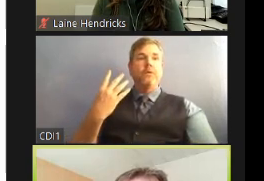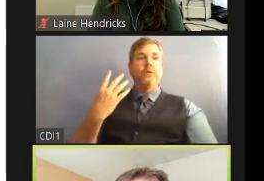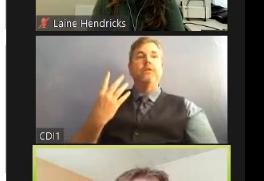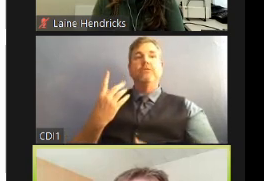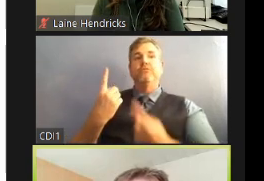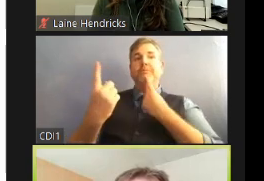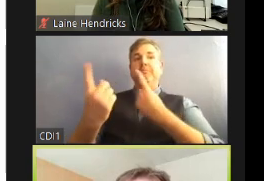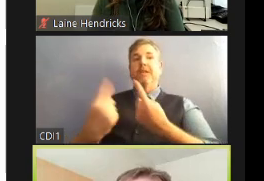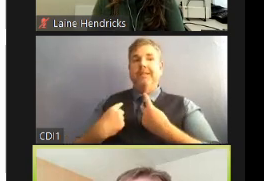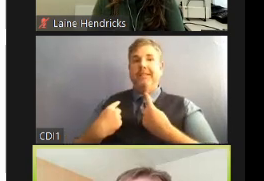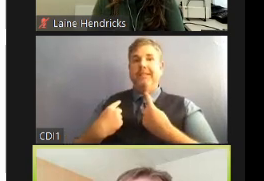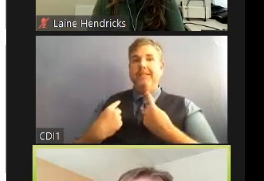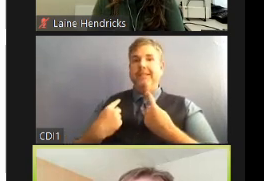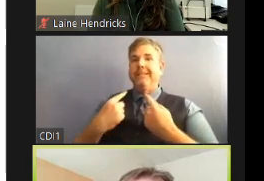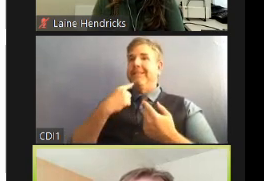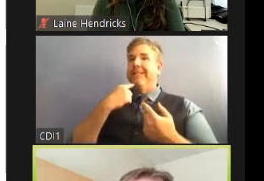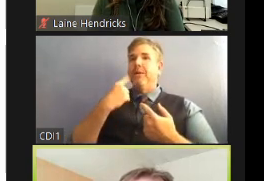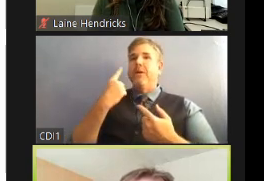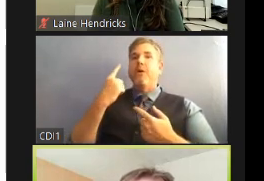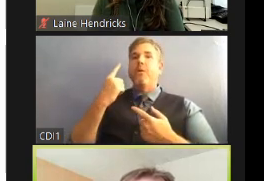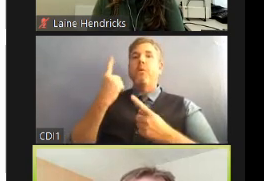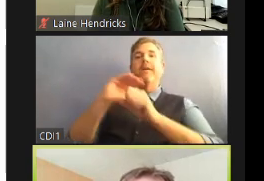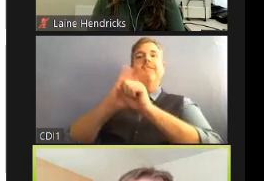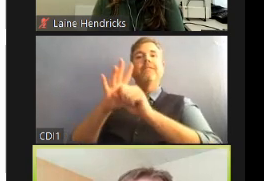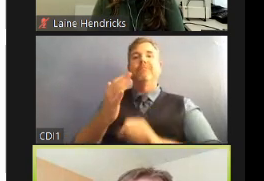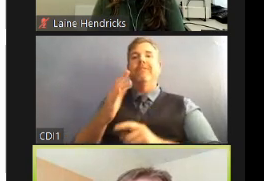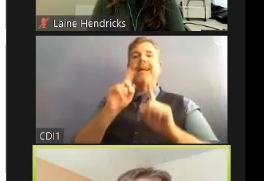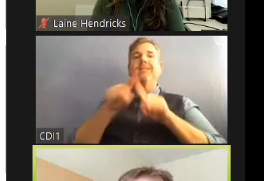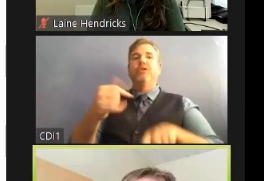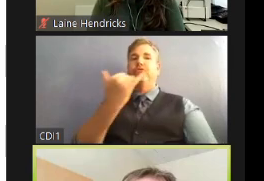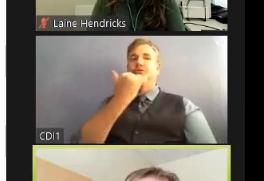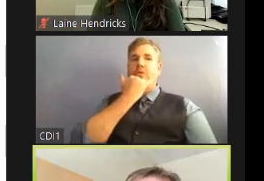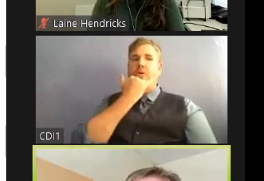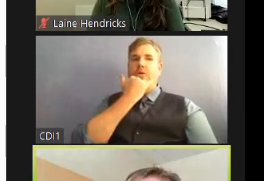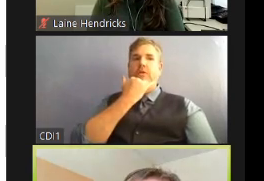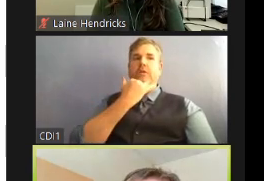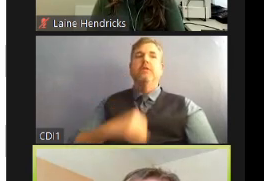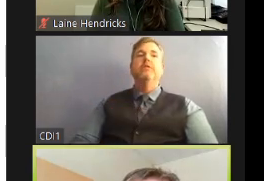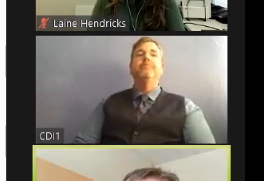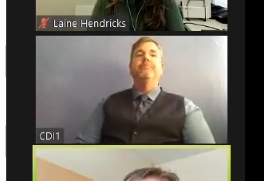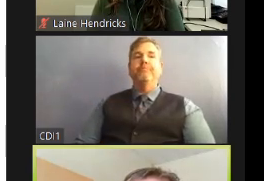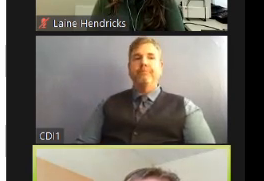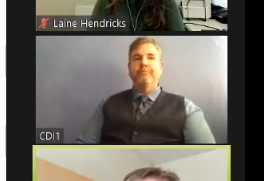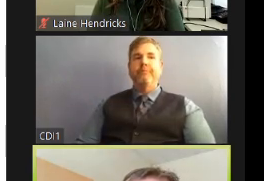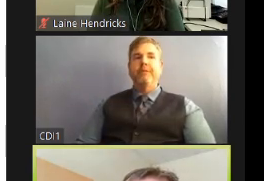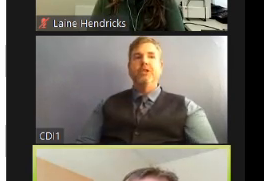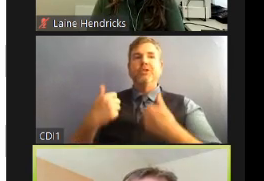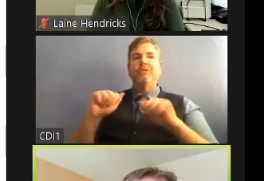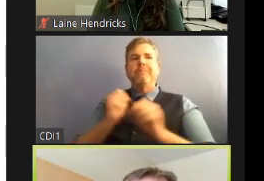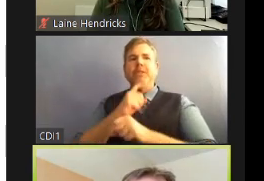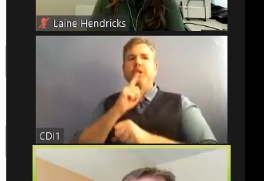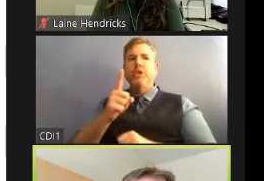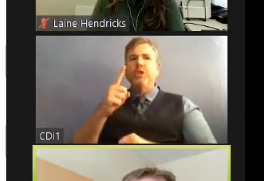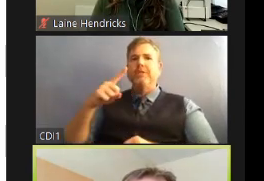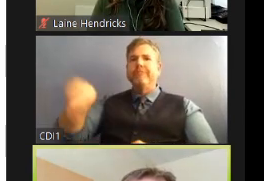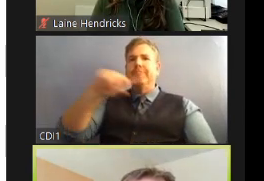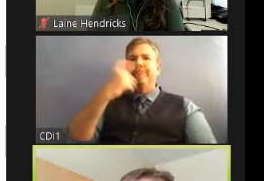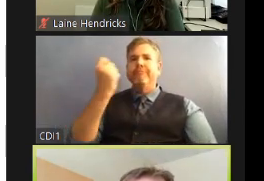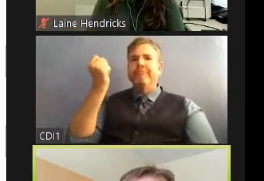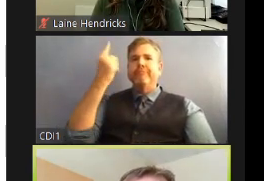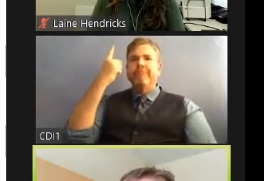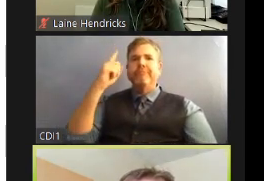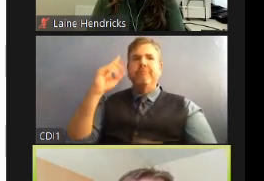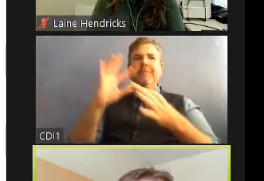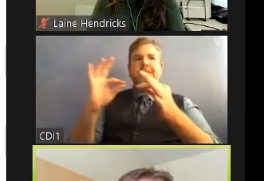might be misleading people, and so we have a campaign to try and make sure that the facts are understood. We also identified some other concerns that are barriers to